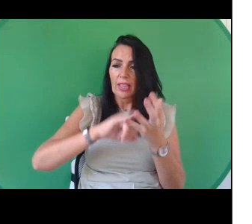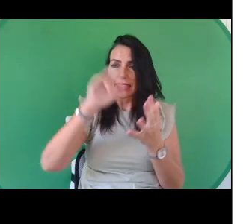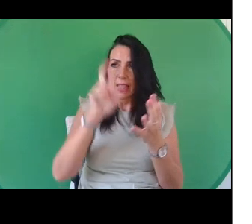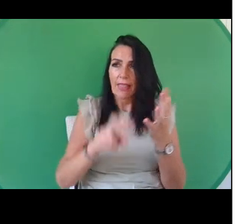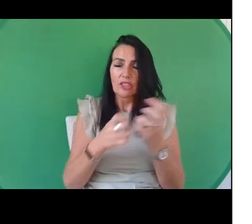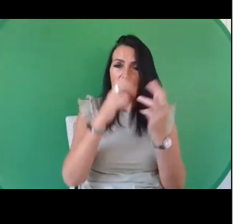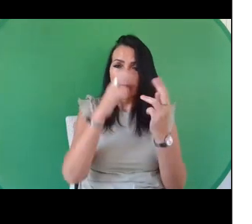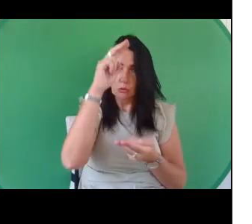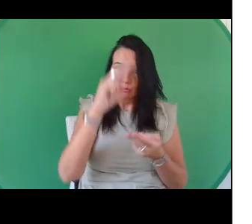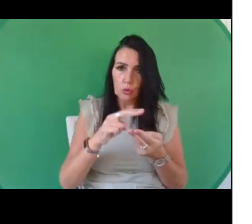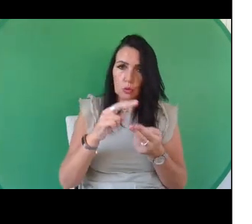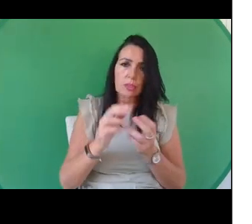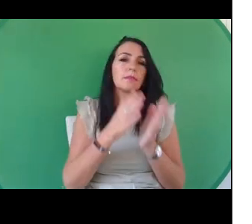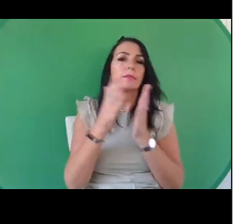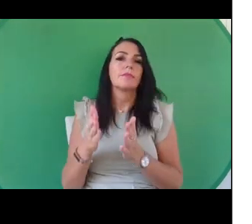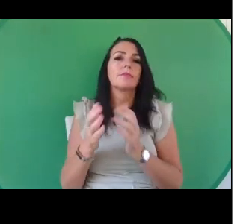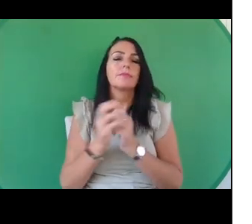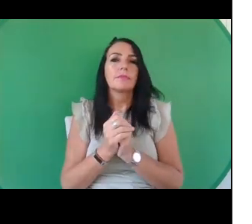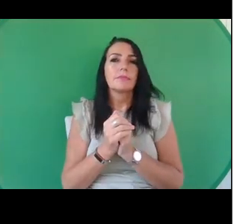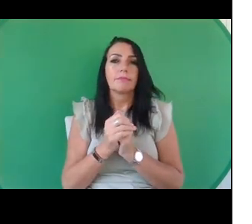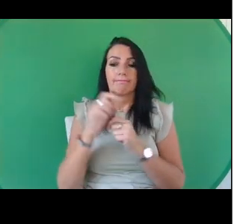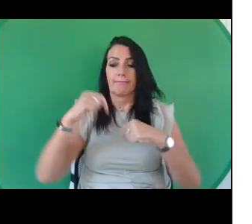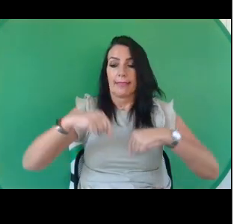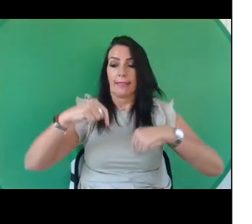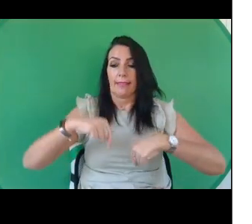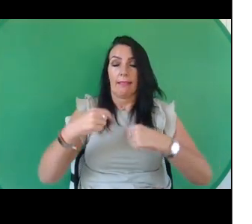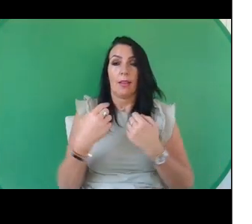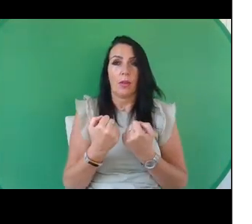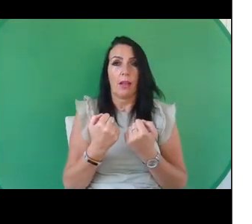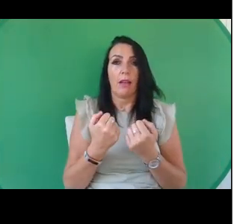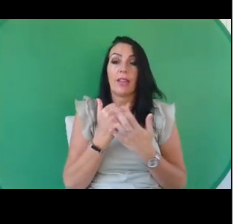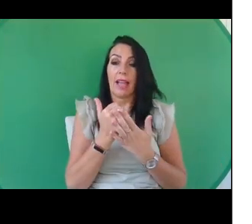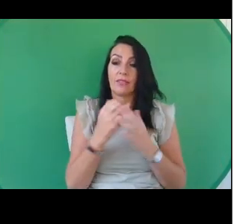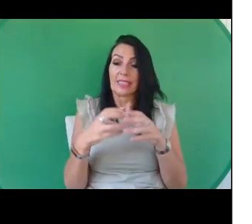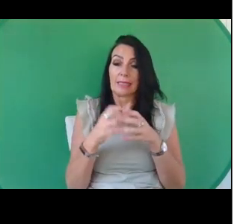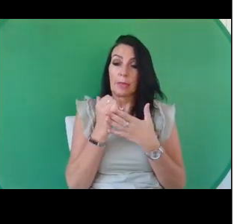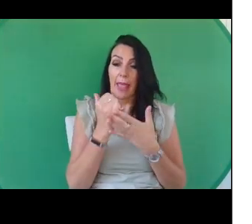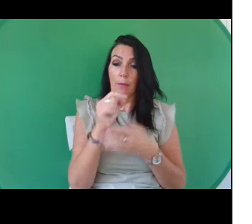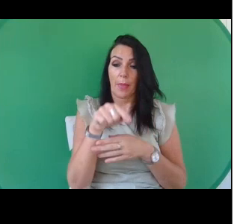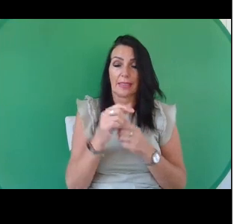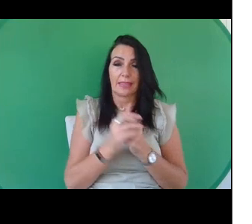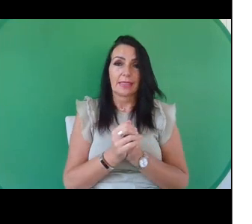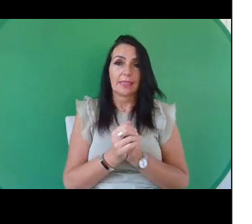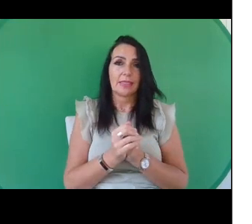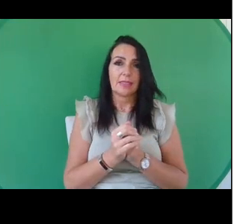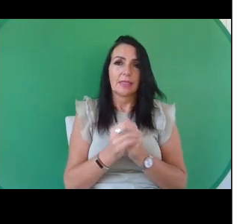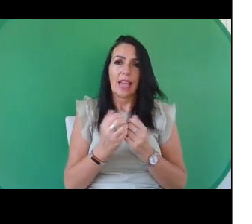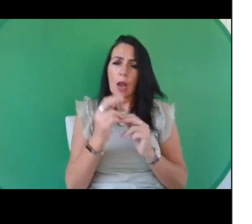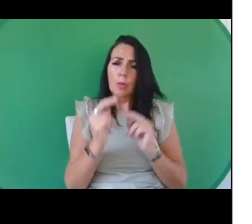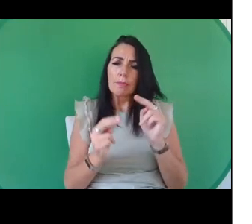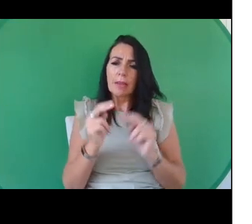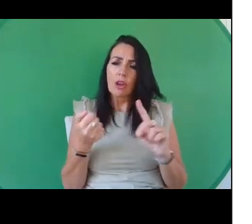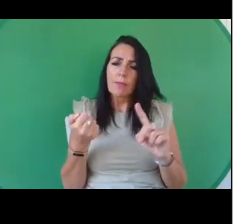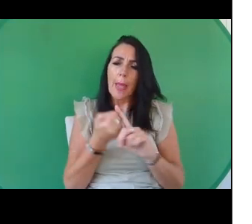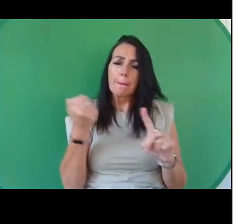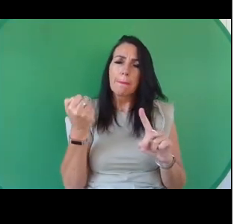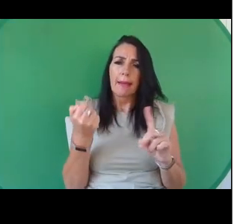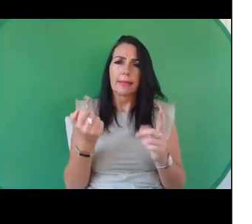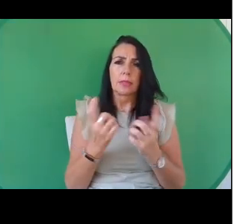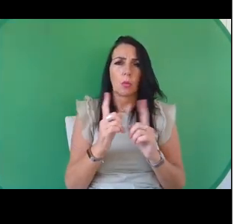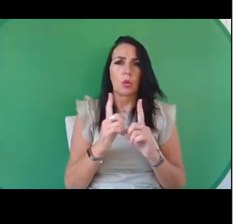To give you an example, at Energy Saving Trust, we have several advice teams that do this too. And one way that we measure the impact of those conversations